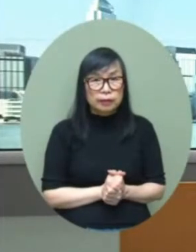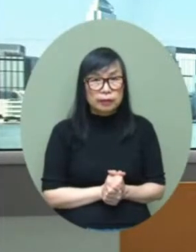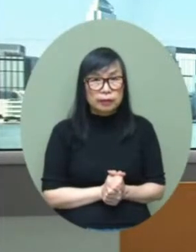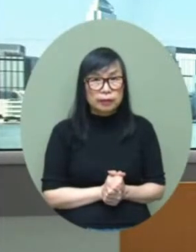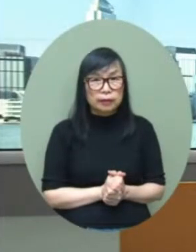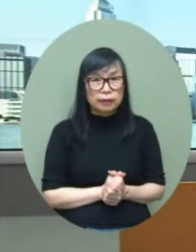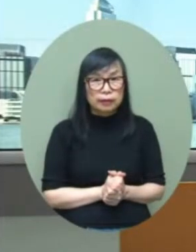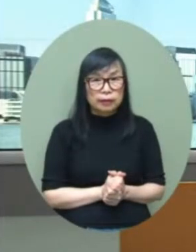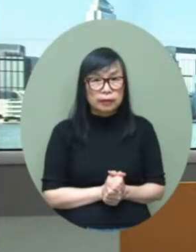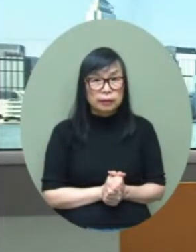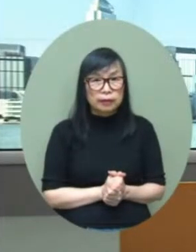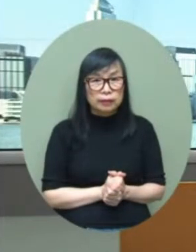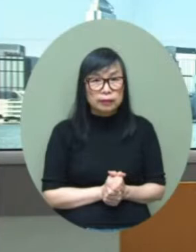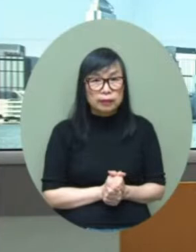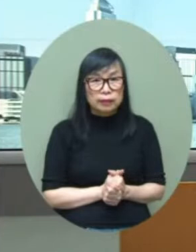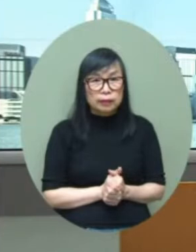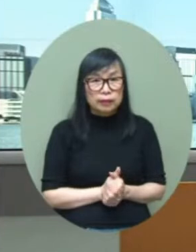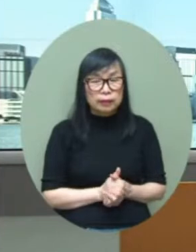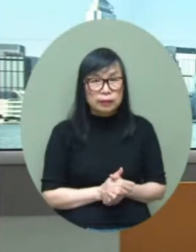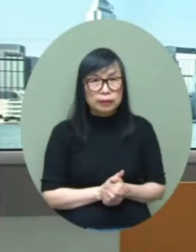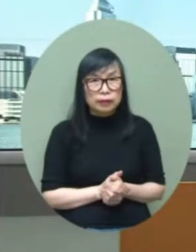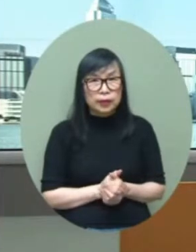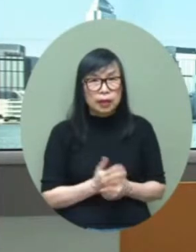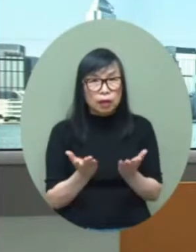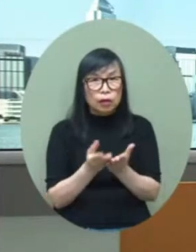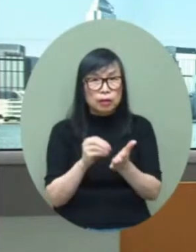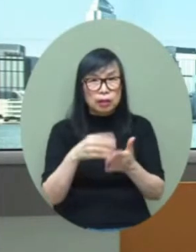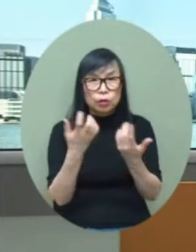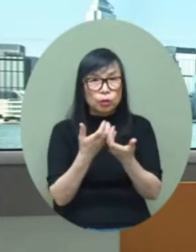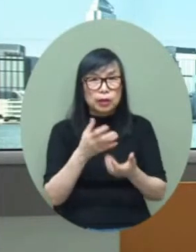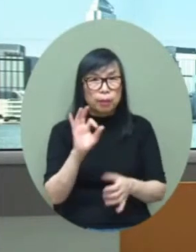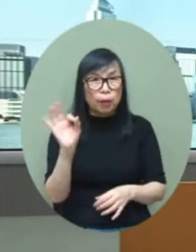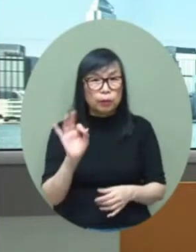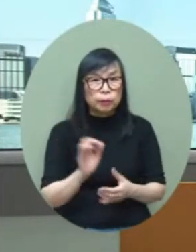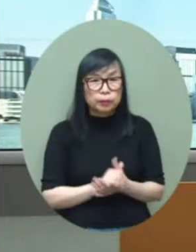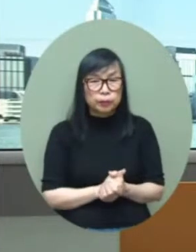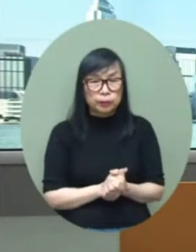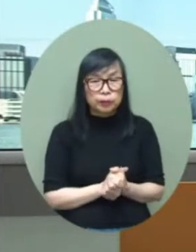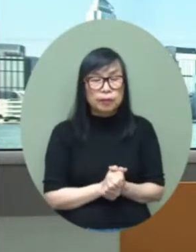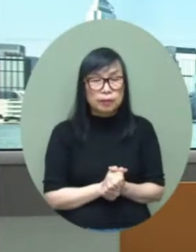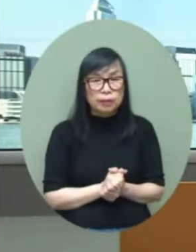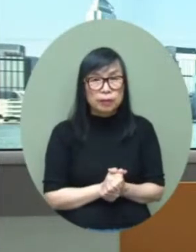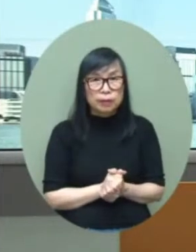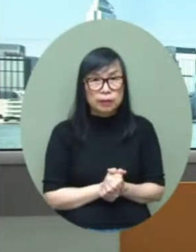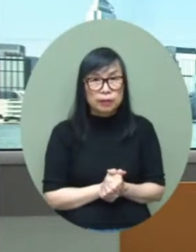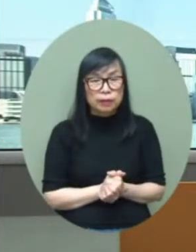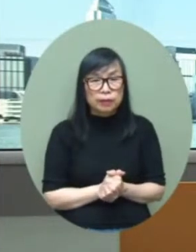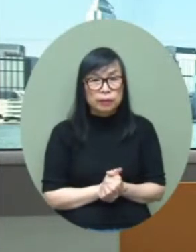Speaker was off mic. I don't have the exact figures.